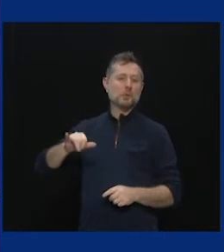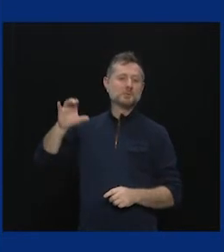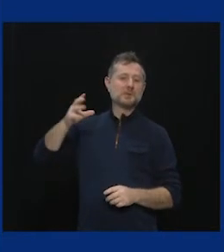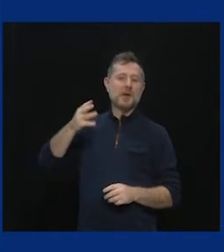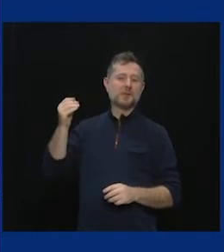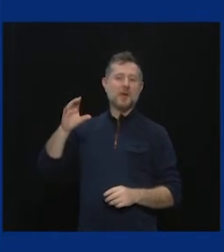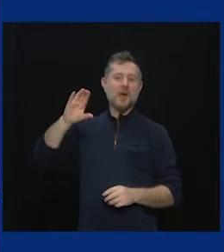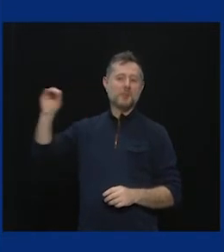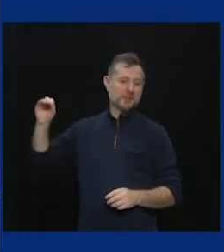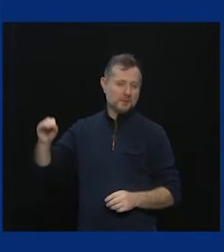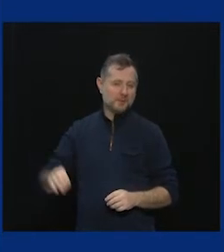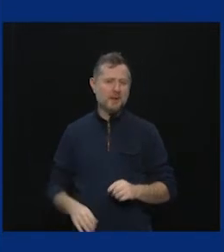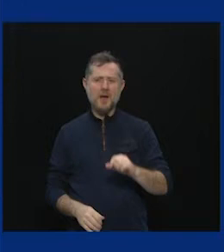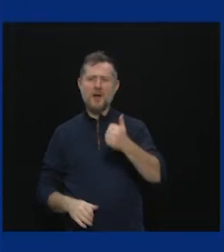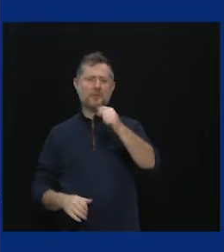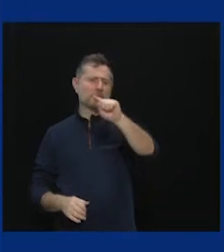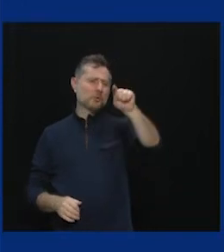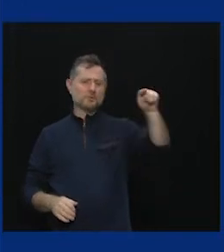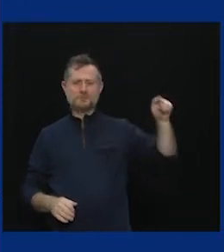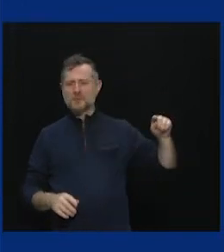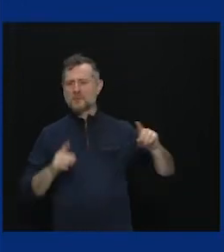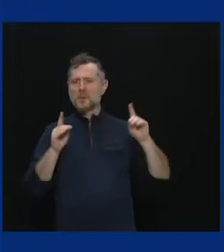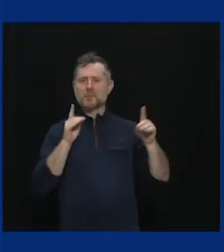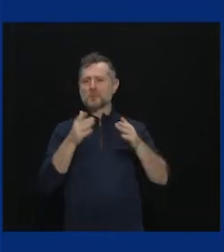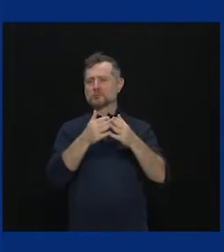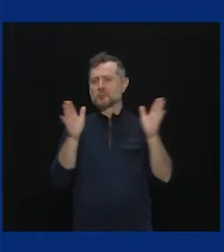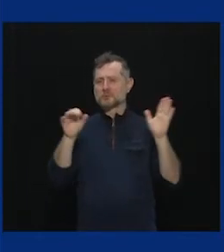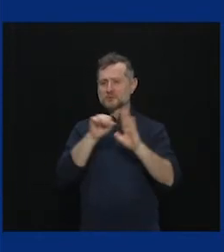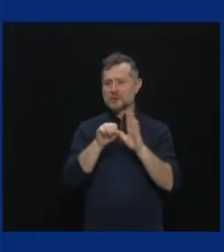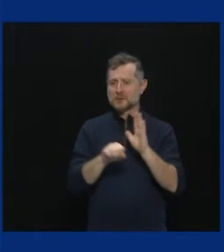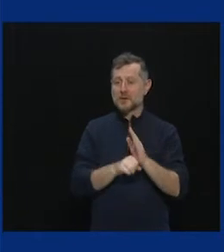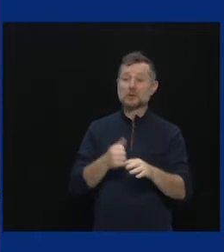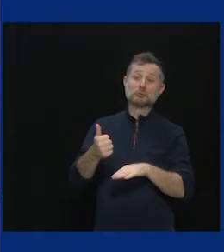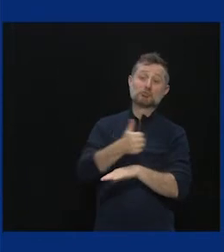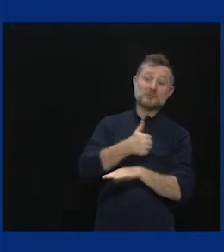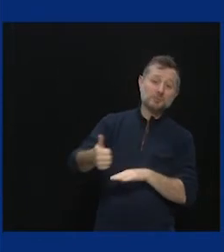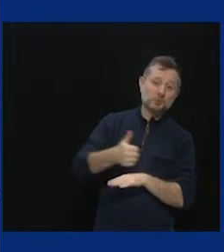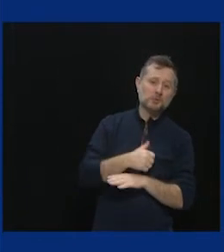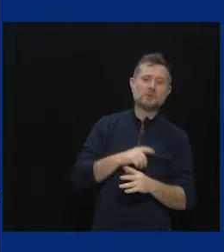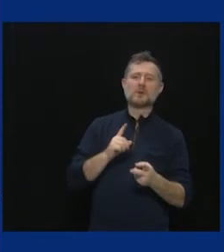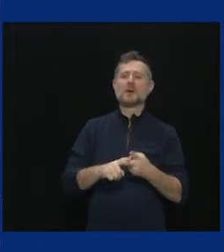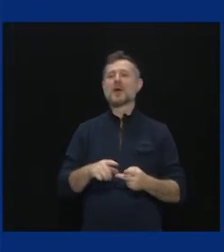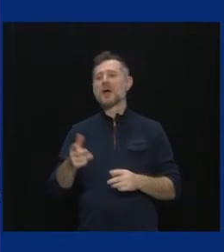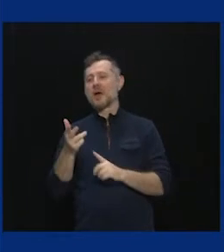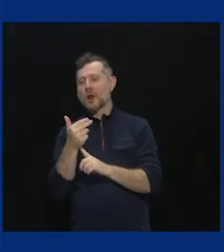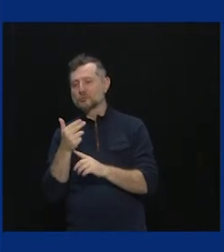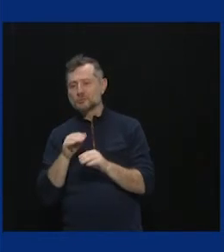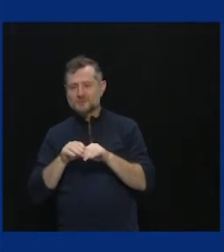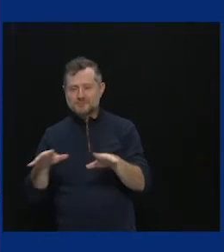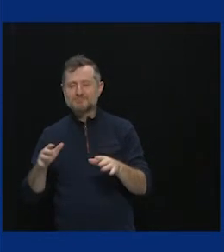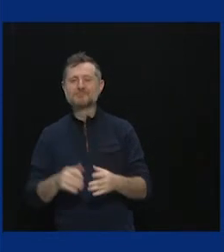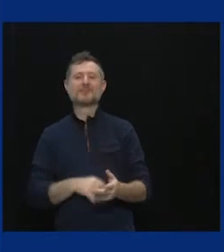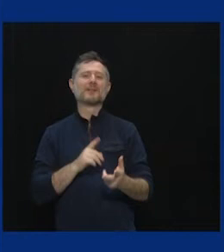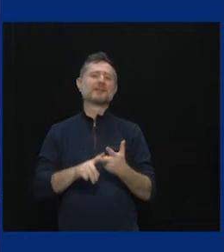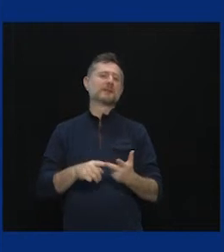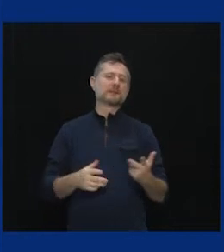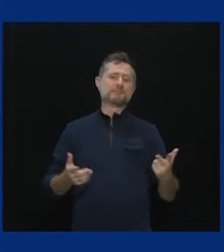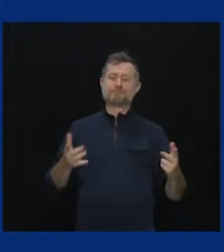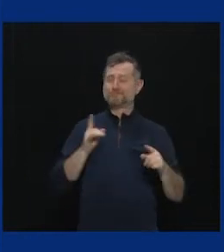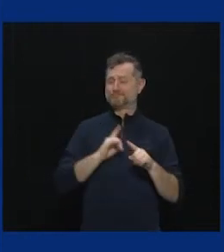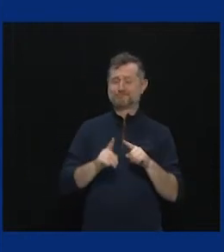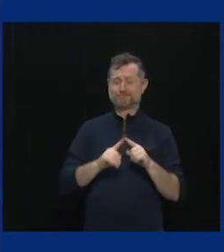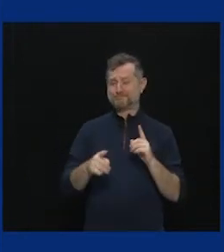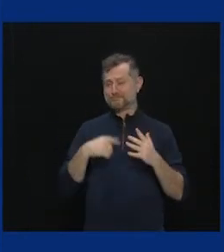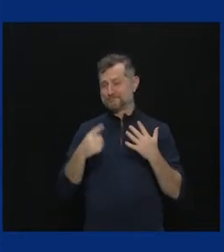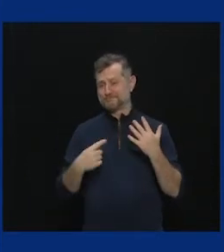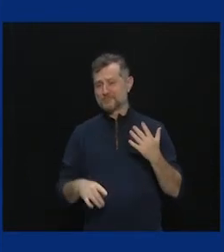our transportation partners, the lodging partners and the lodging properties, the frontline attractions, and our entire tourism